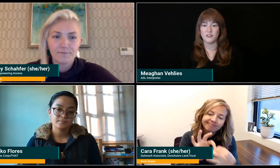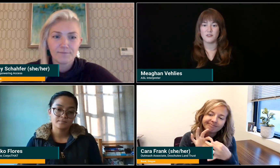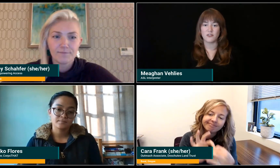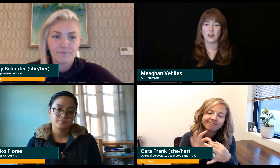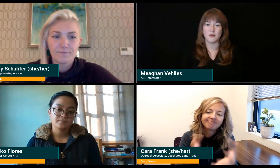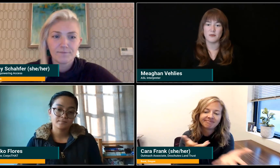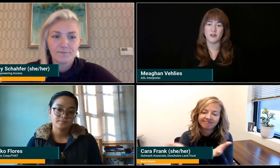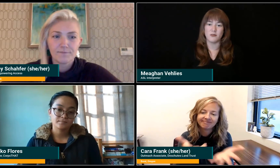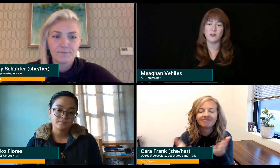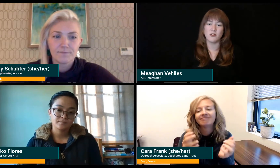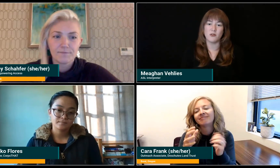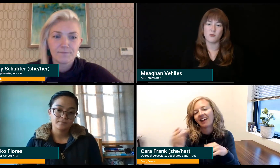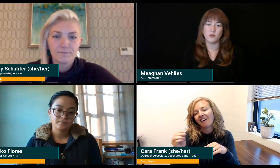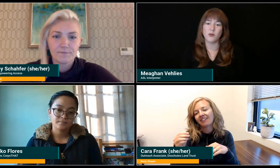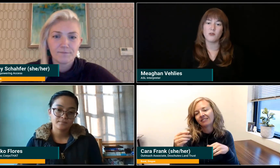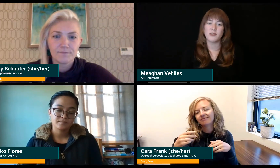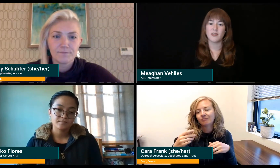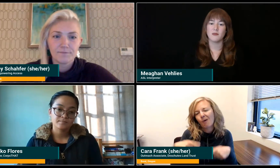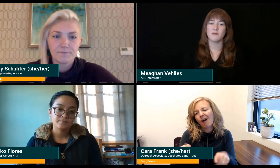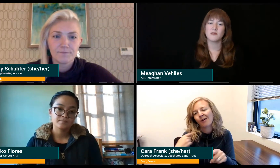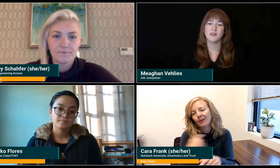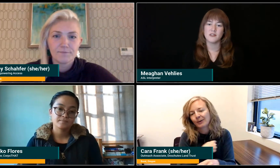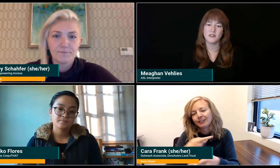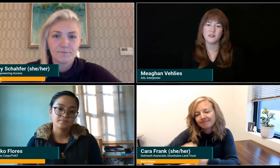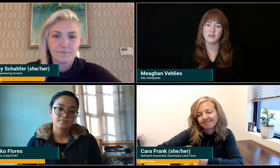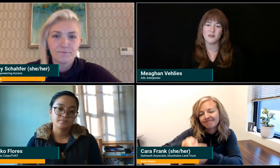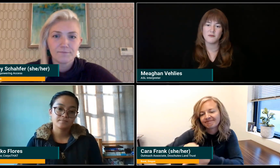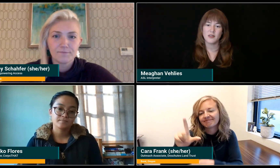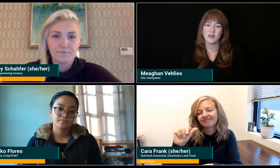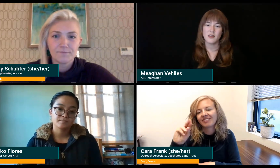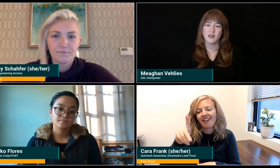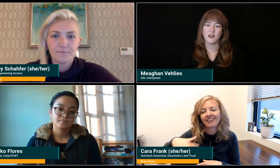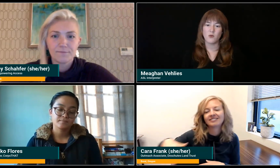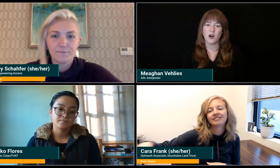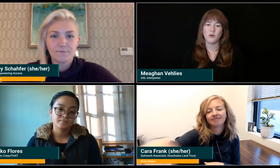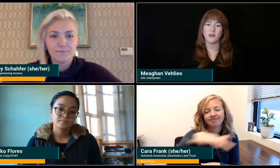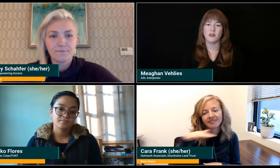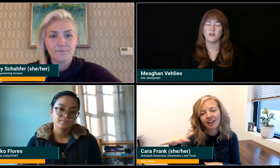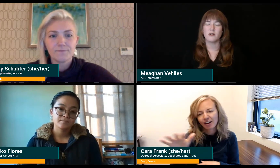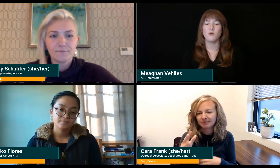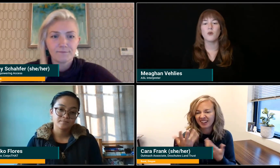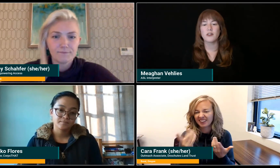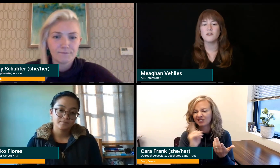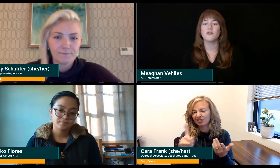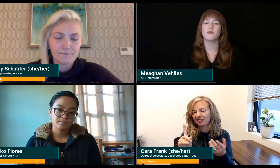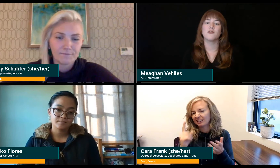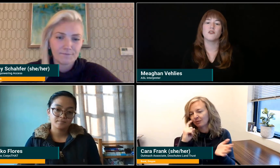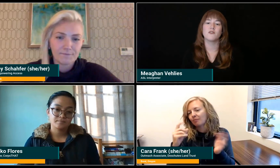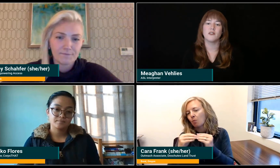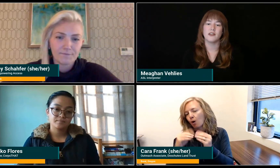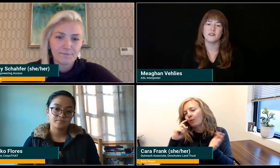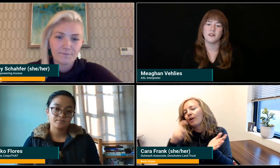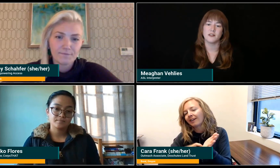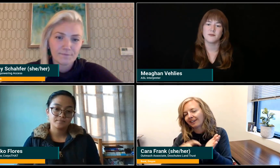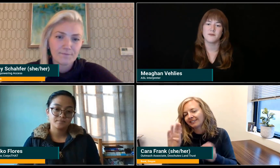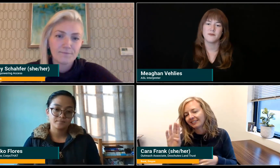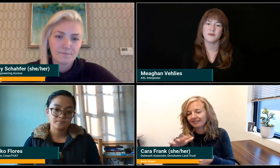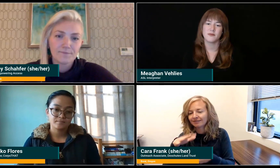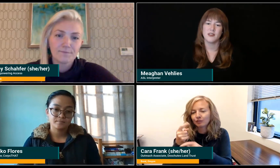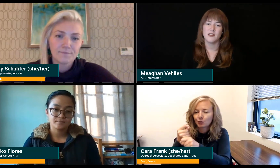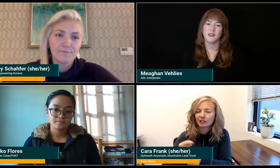and the Deschutes tribe. So we work with them consistently while we are working to preserve the land